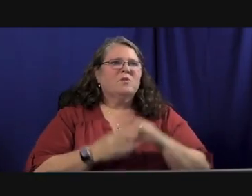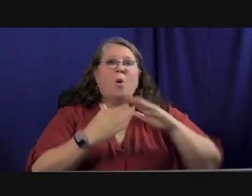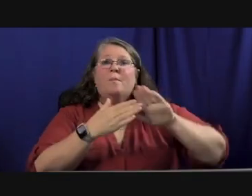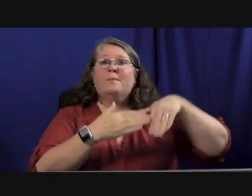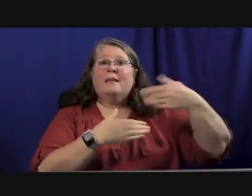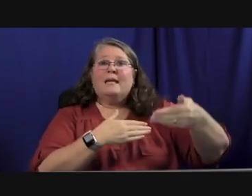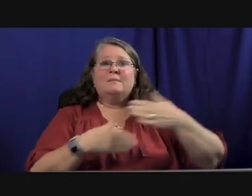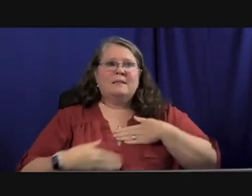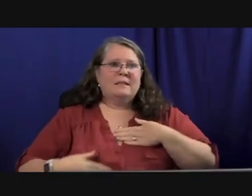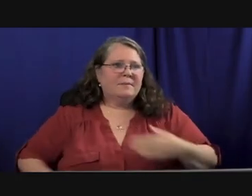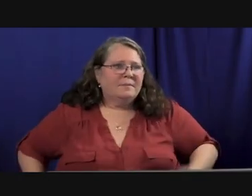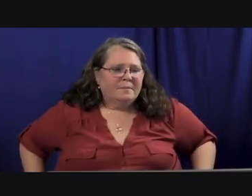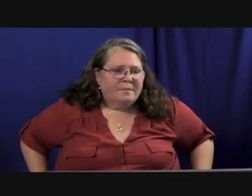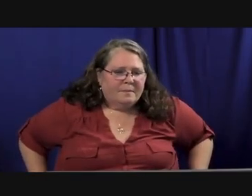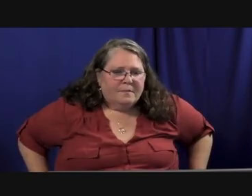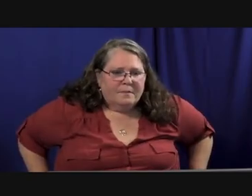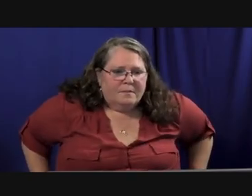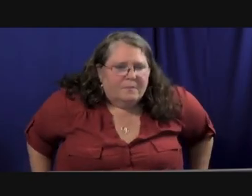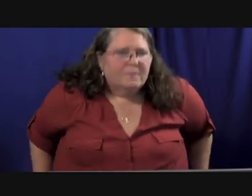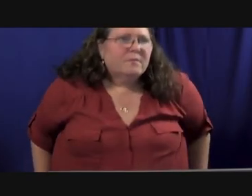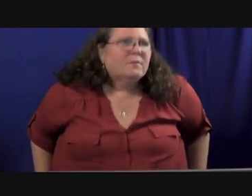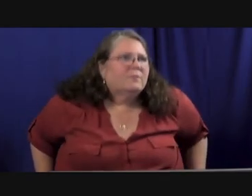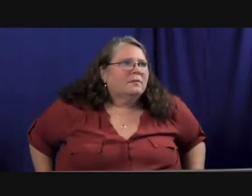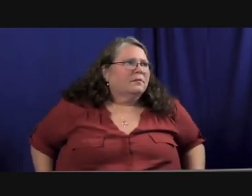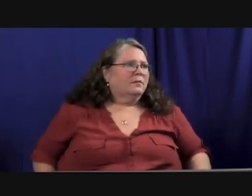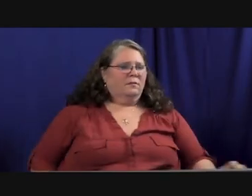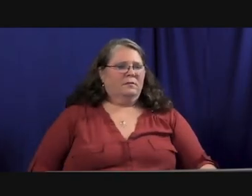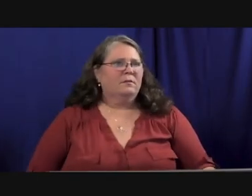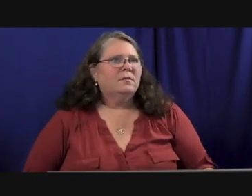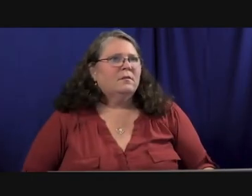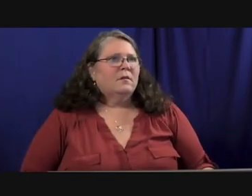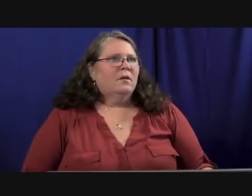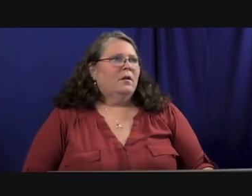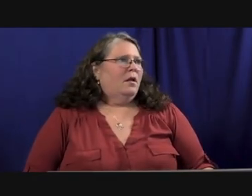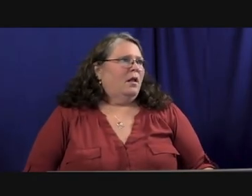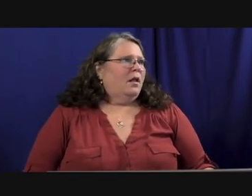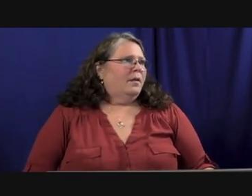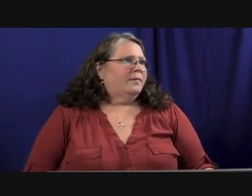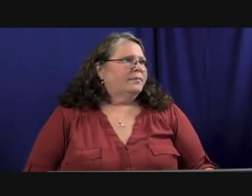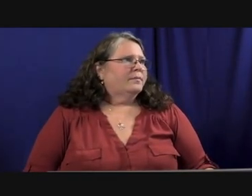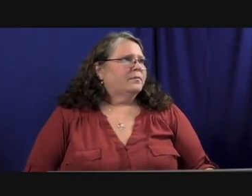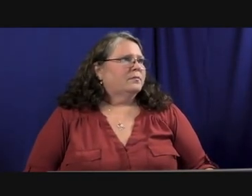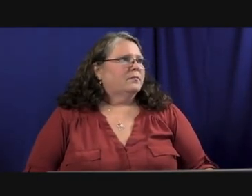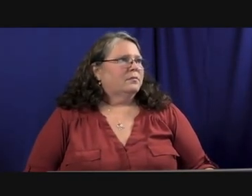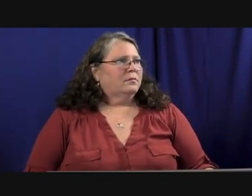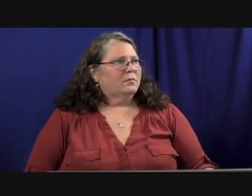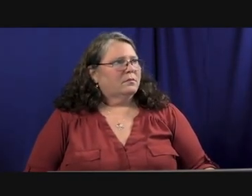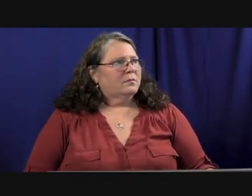with age and adequacy at that point. And now we're going to go to the next slide.